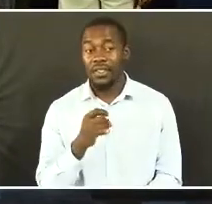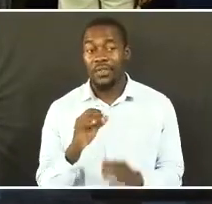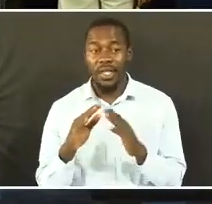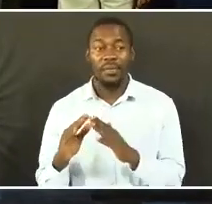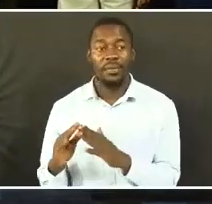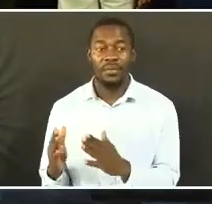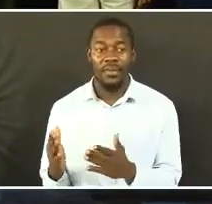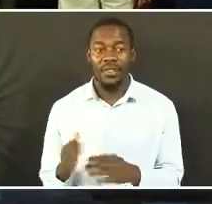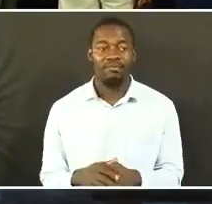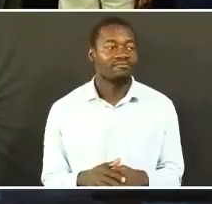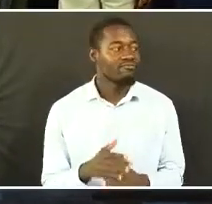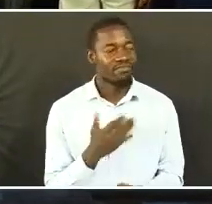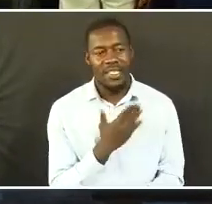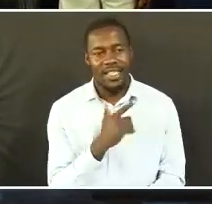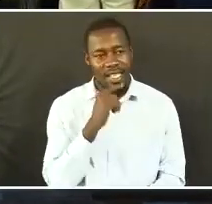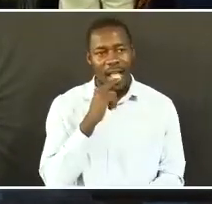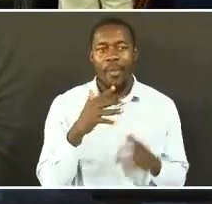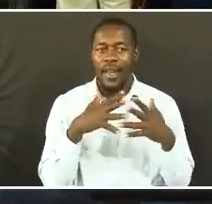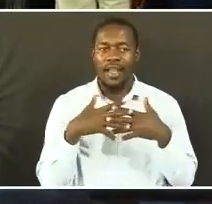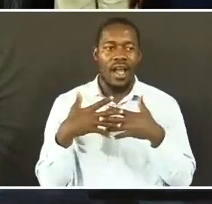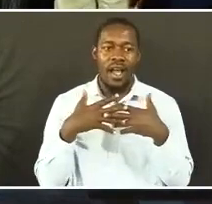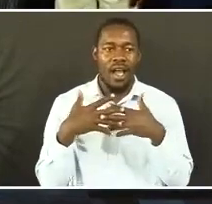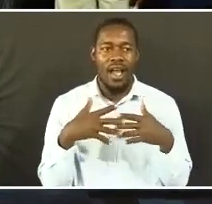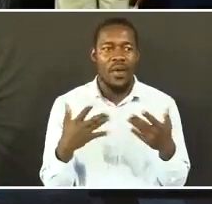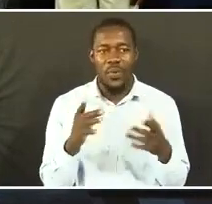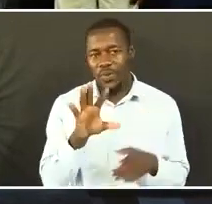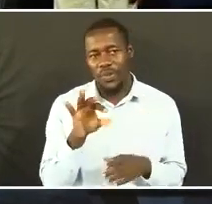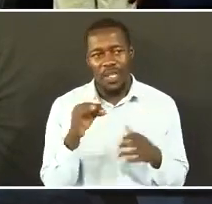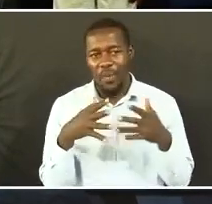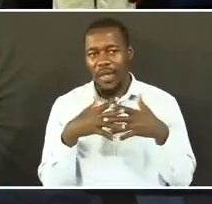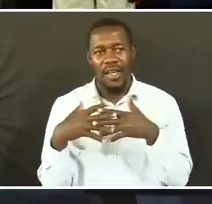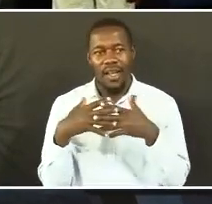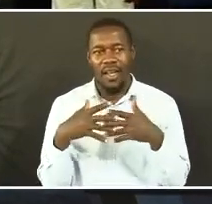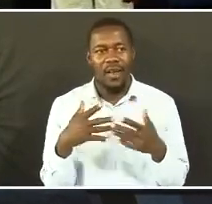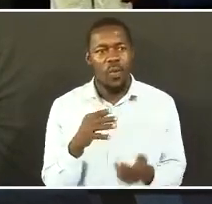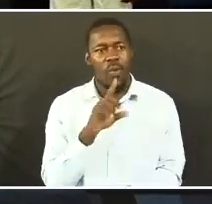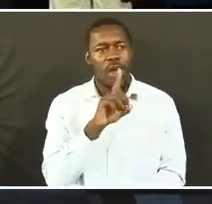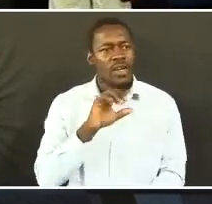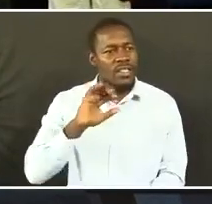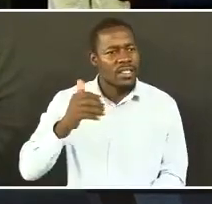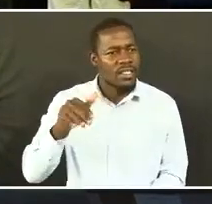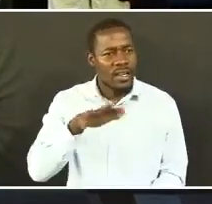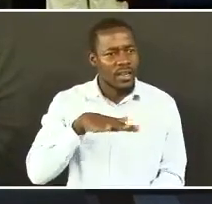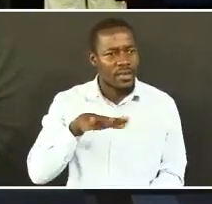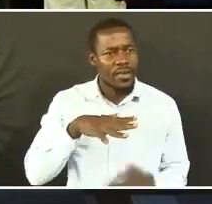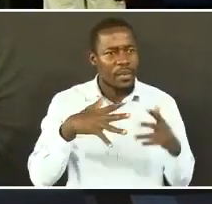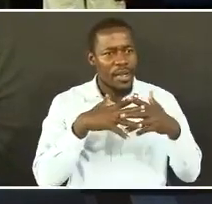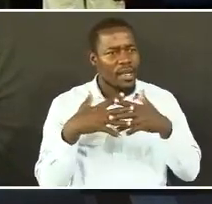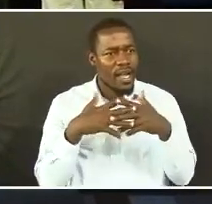He was living in America. That's right. Can somebody give me the name of a city in America?